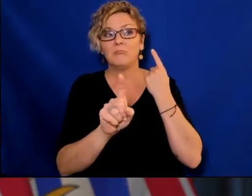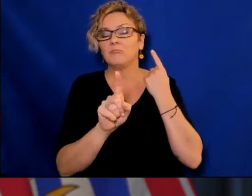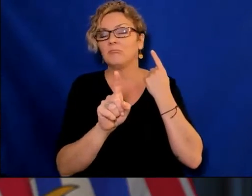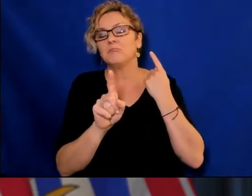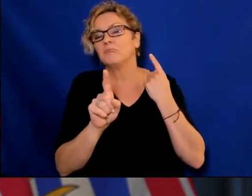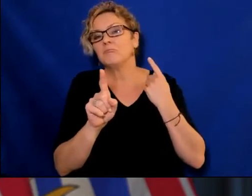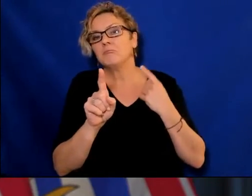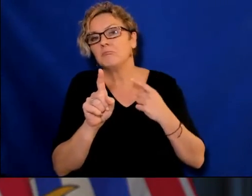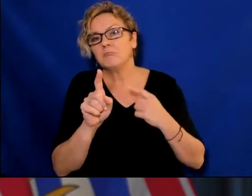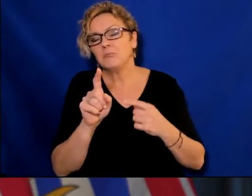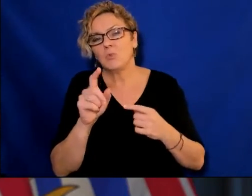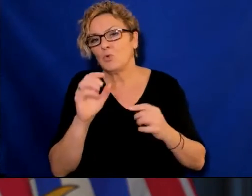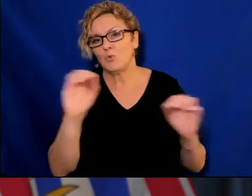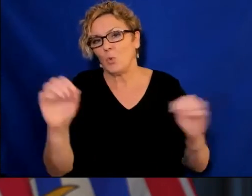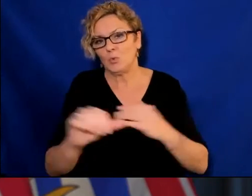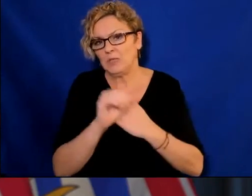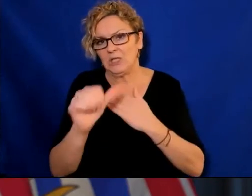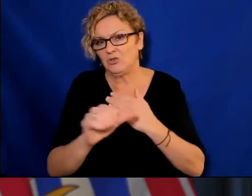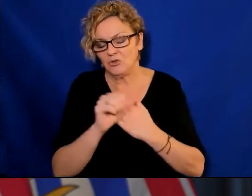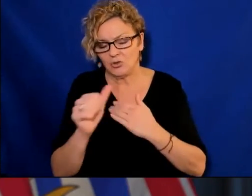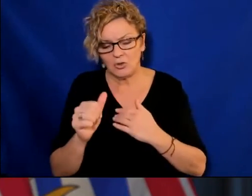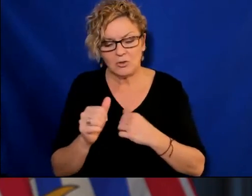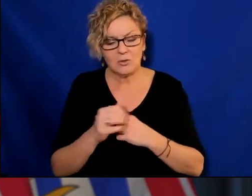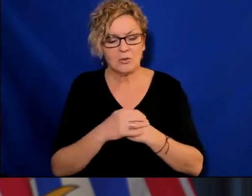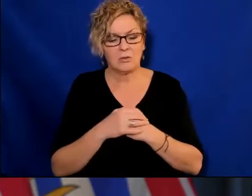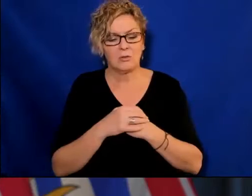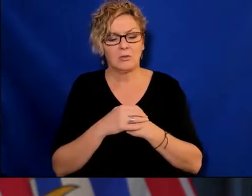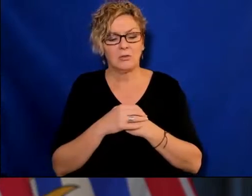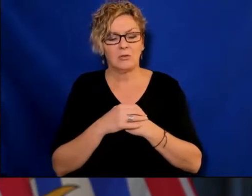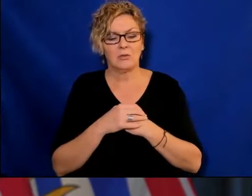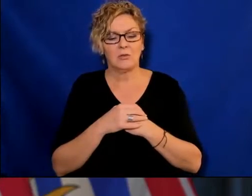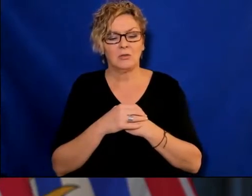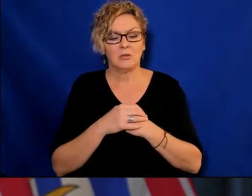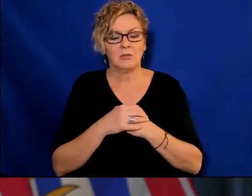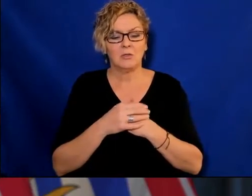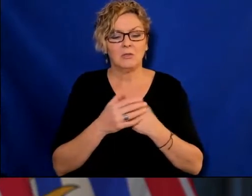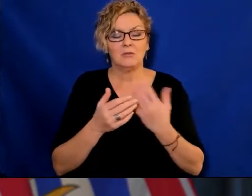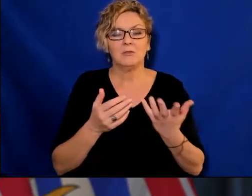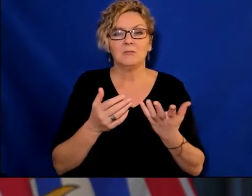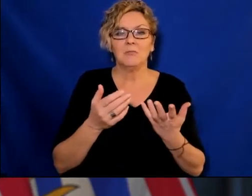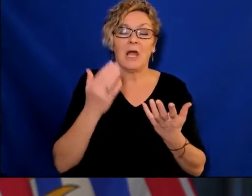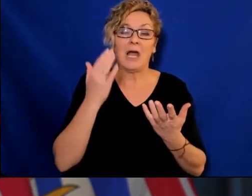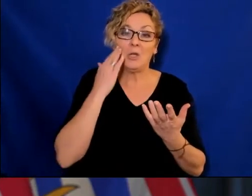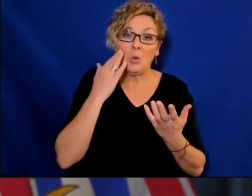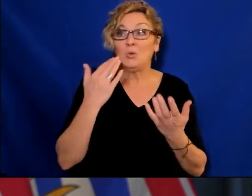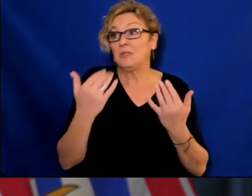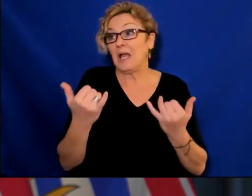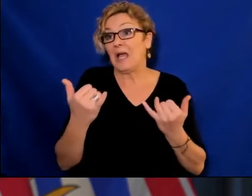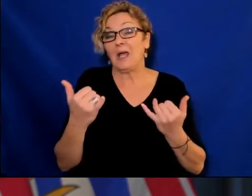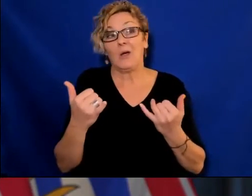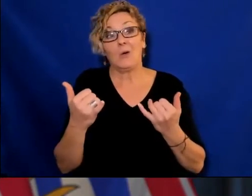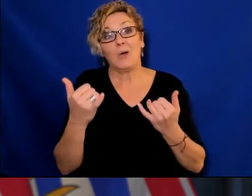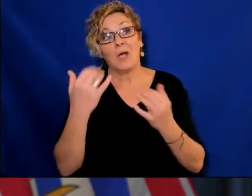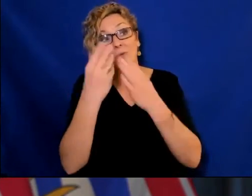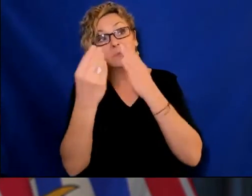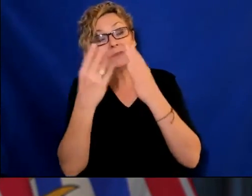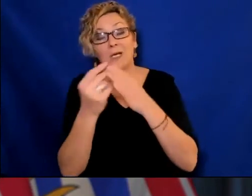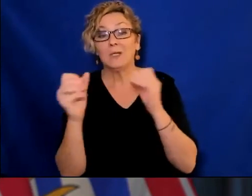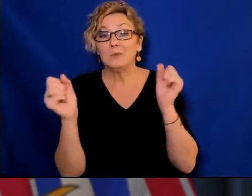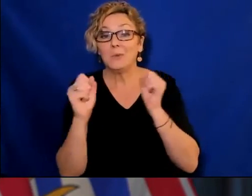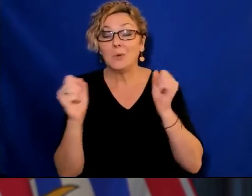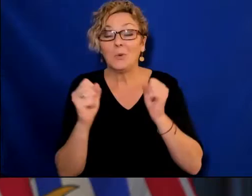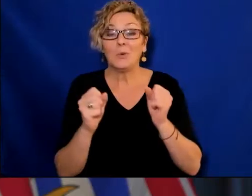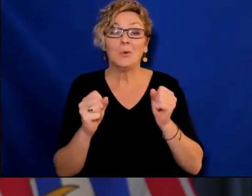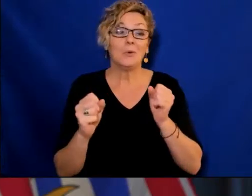to wear a mask outdoors this time of year. As it's getting cold, it actually can be quite helpful. But we should be focusing